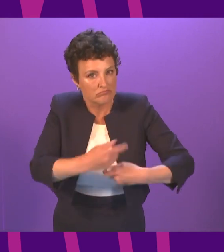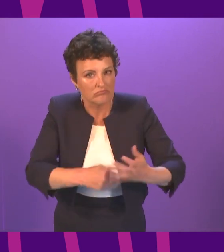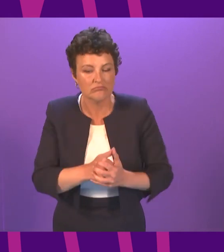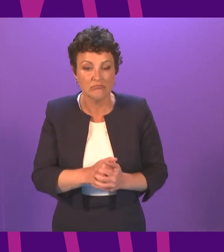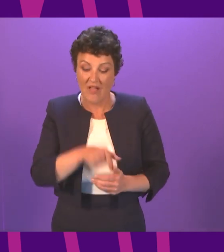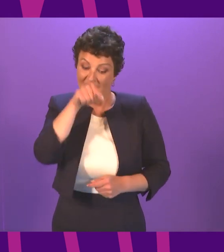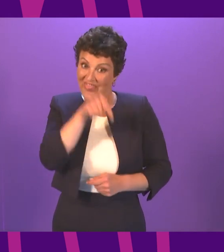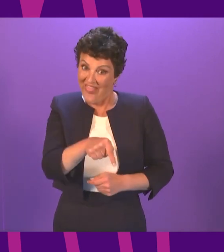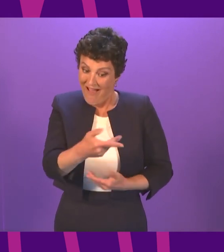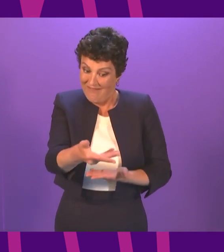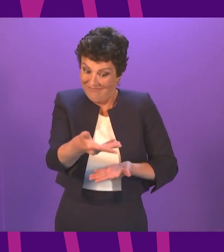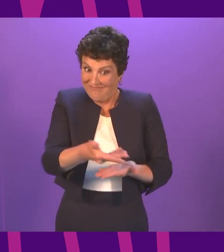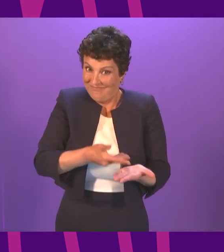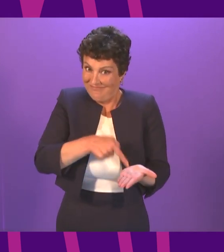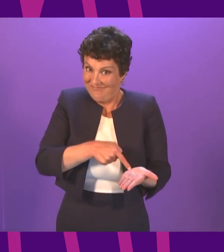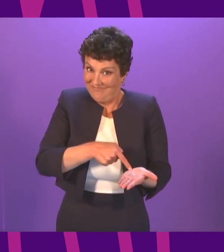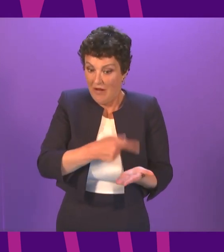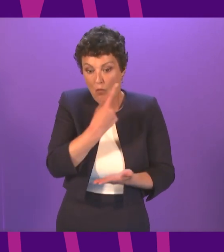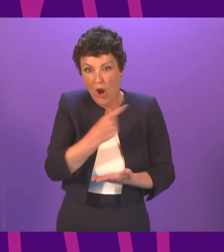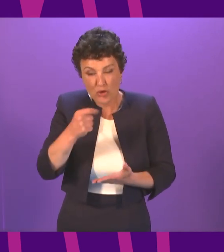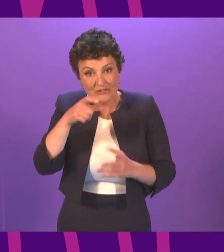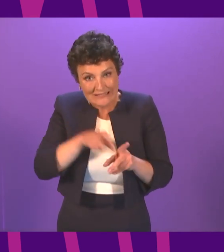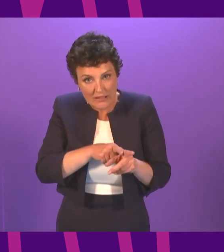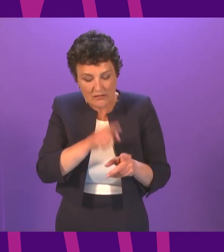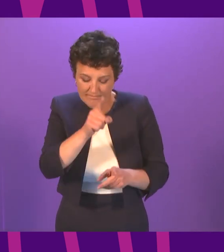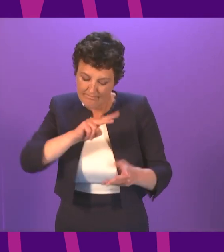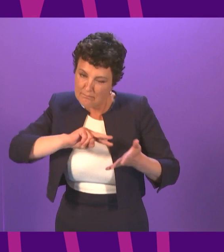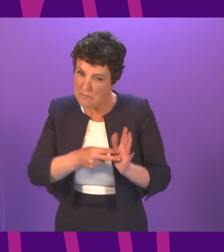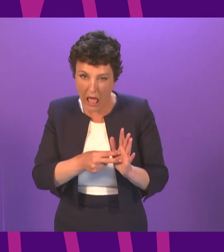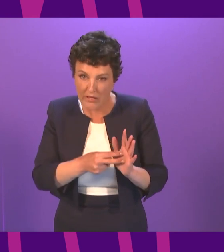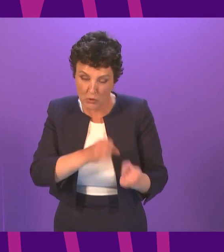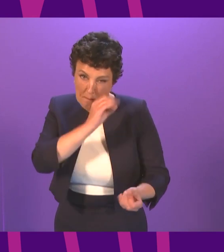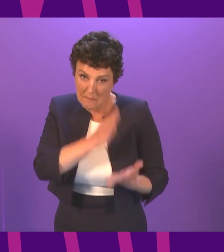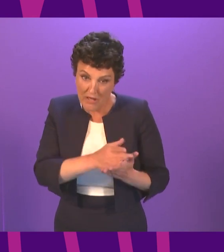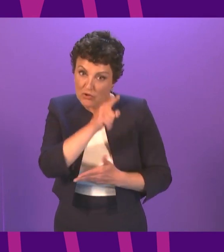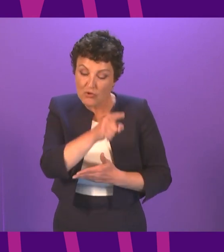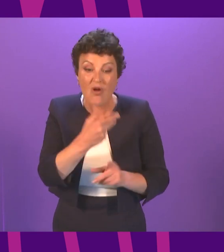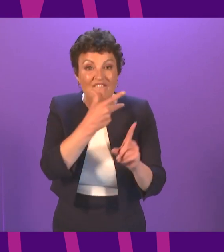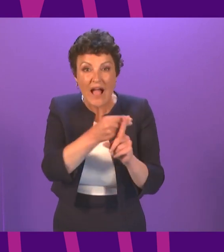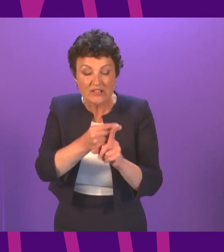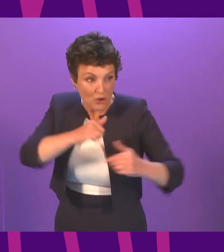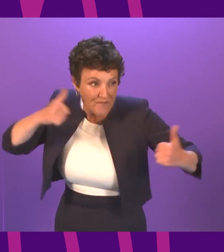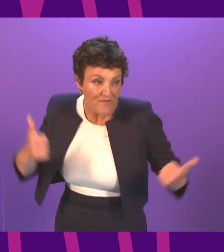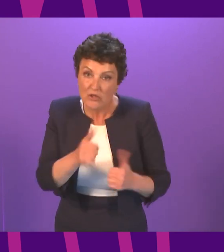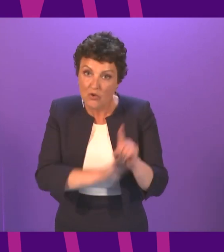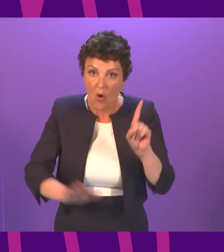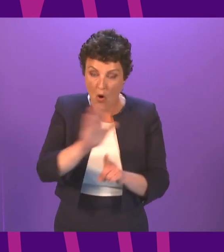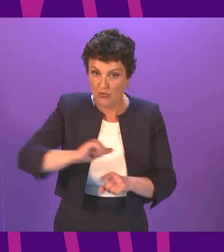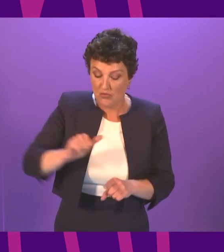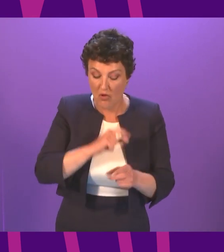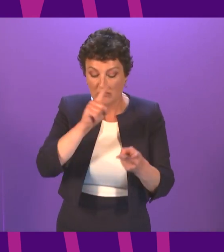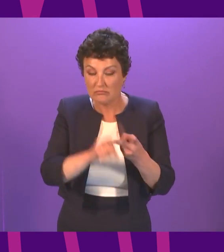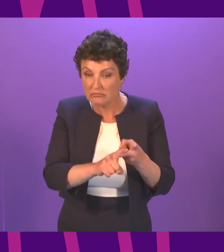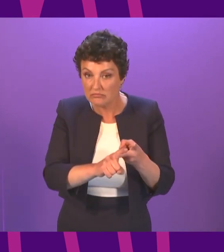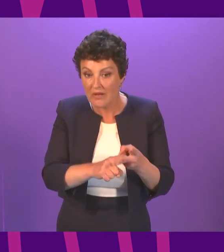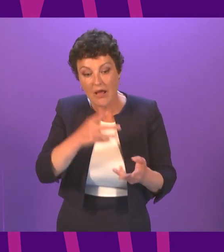the vaccination programme as quickly as possible, implementing a pay rise for NHS workers and publishing an